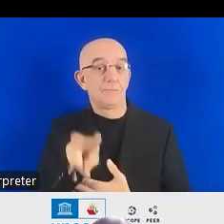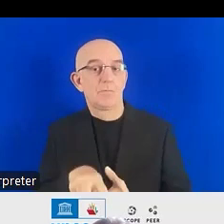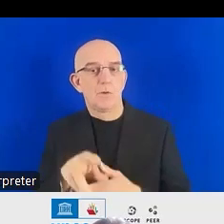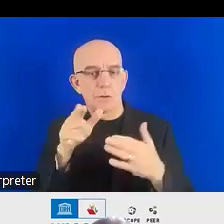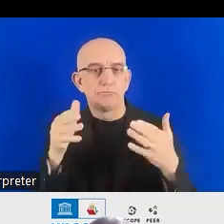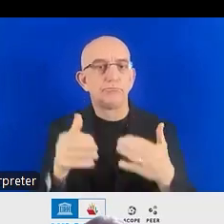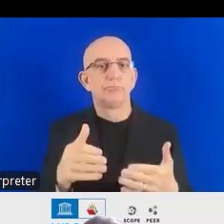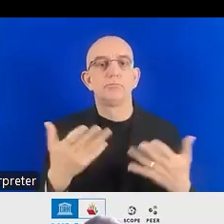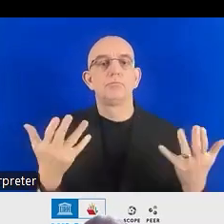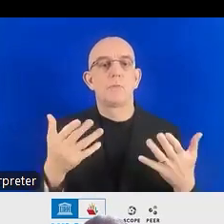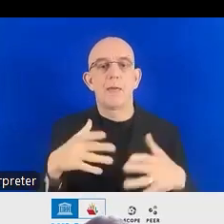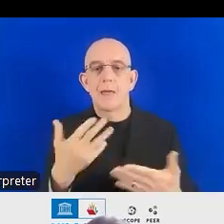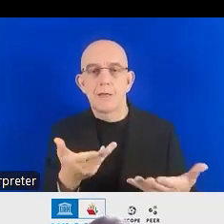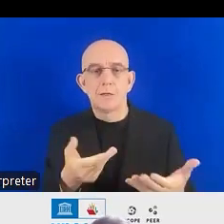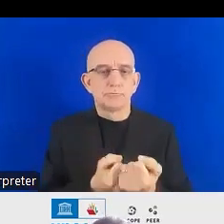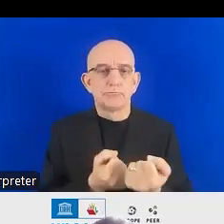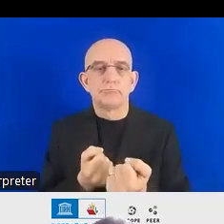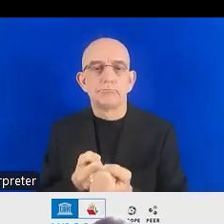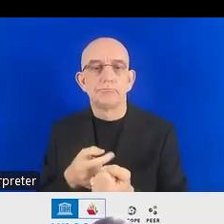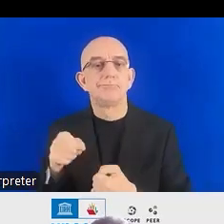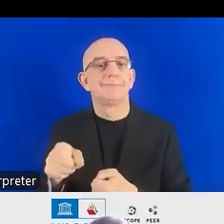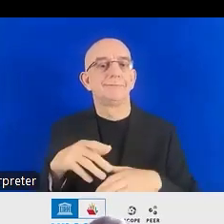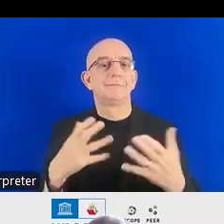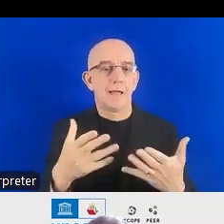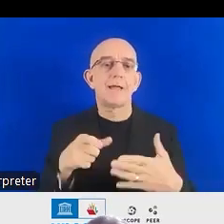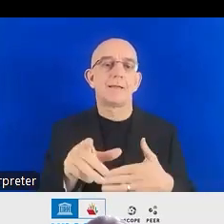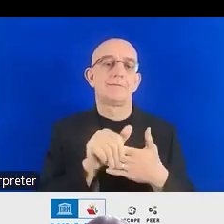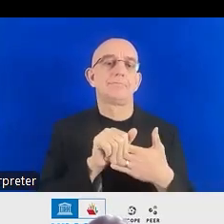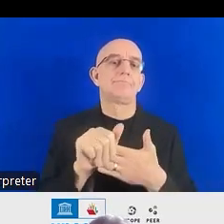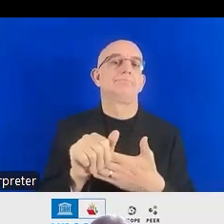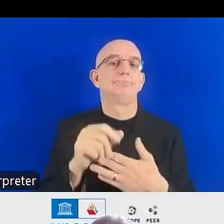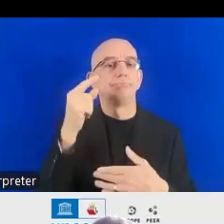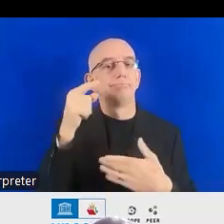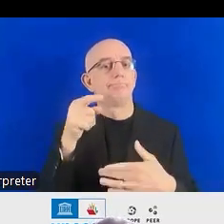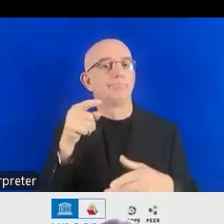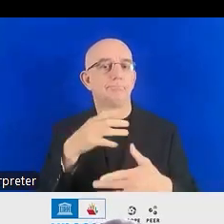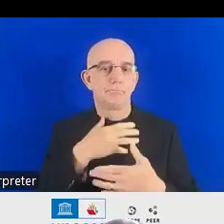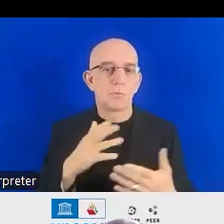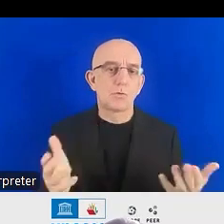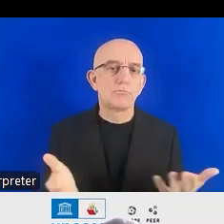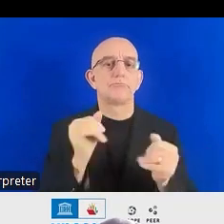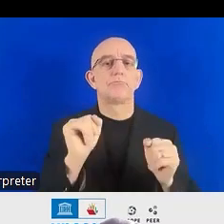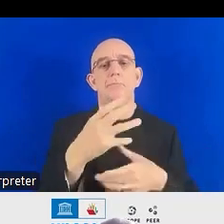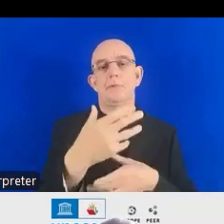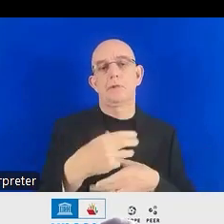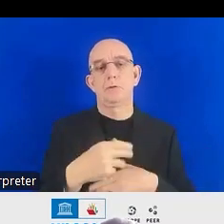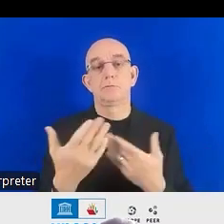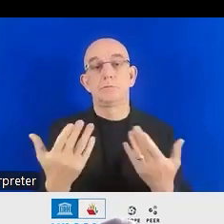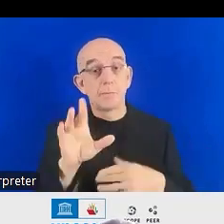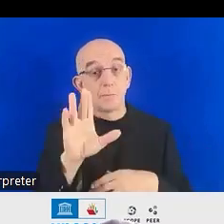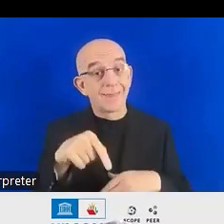report argues that is completely and fully aligned with your messages is